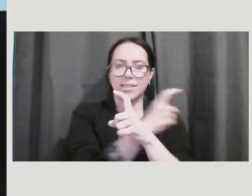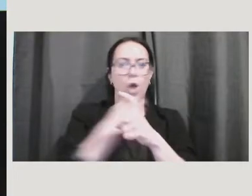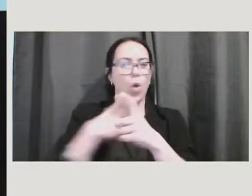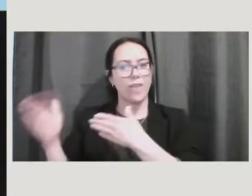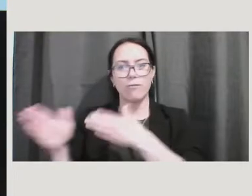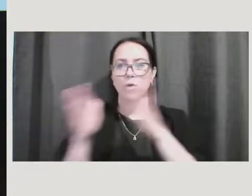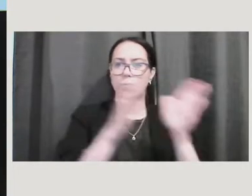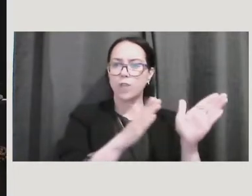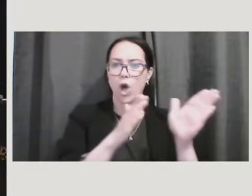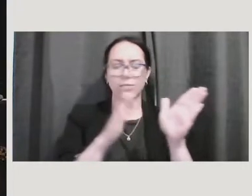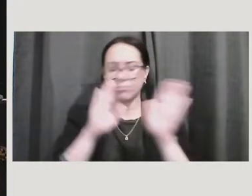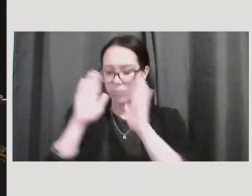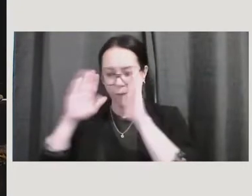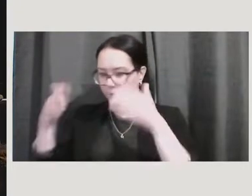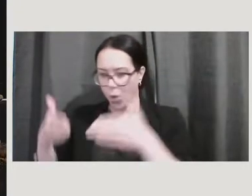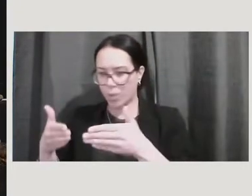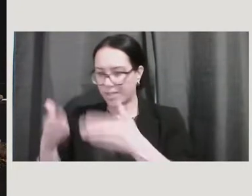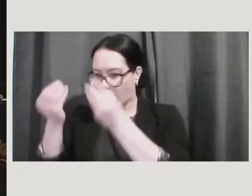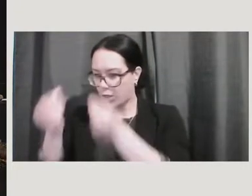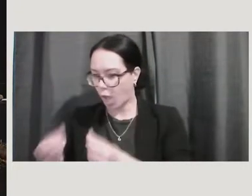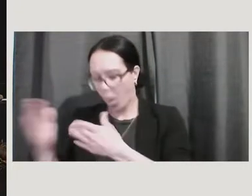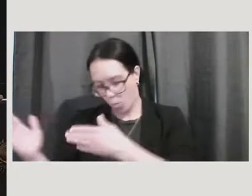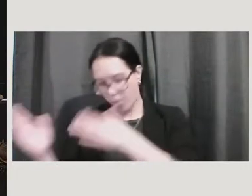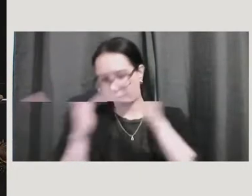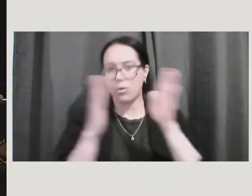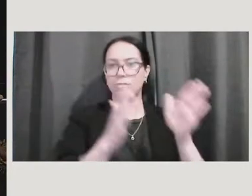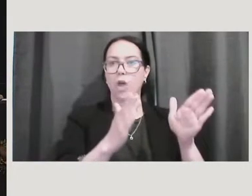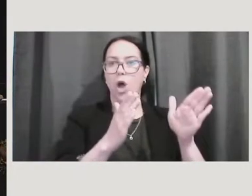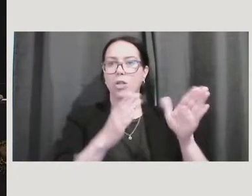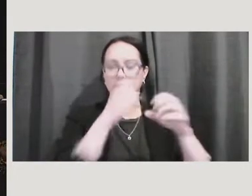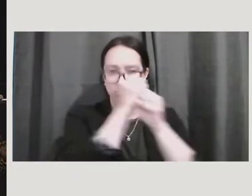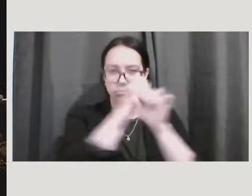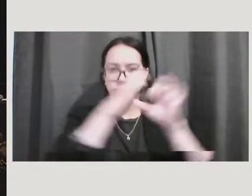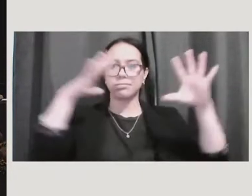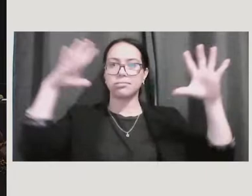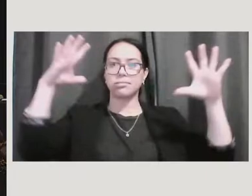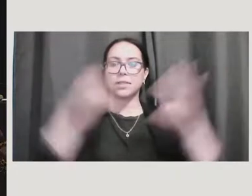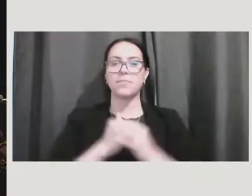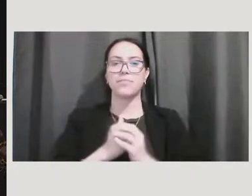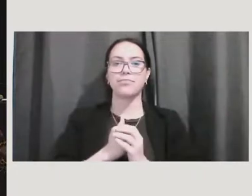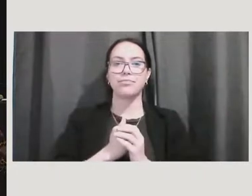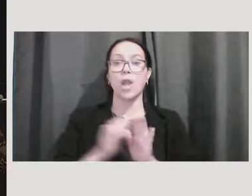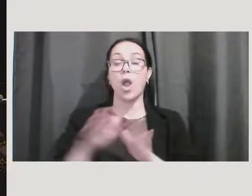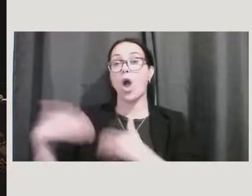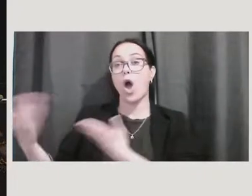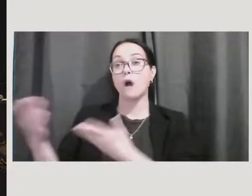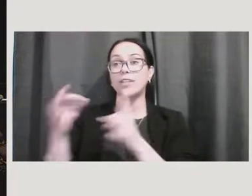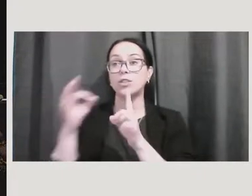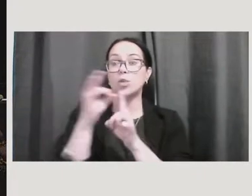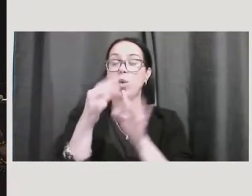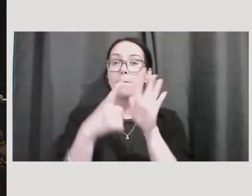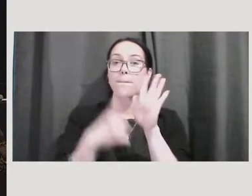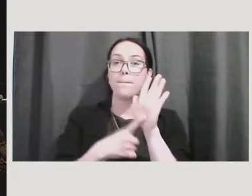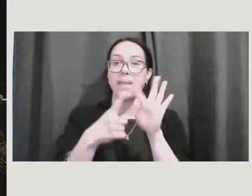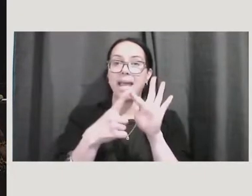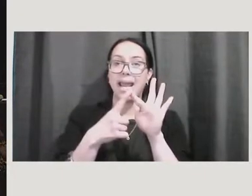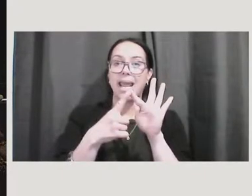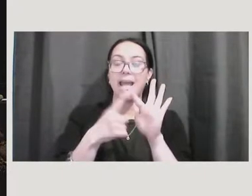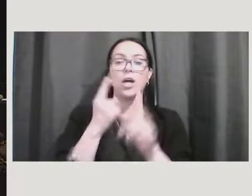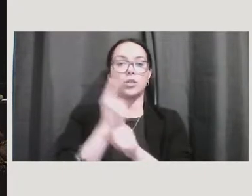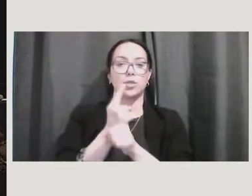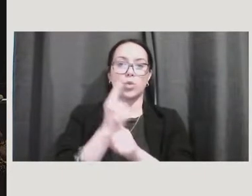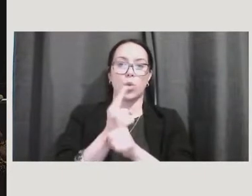thank you for that uh please uh over to Billy to talk about some of the uh the vision